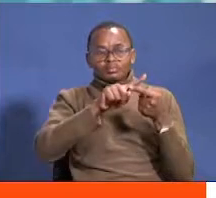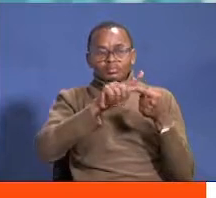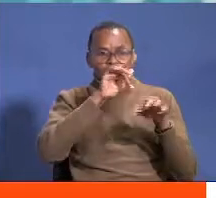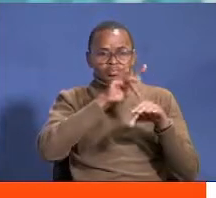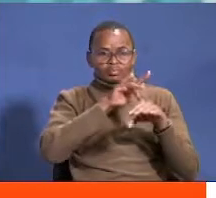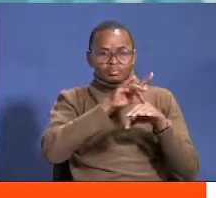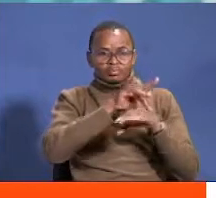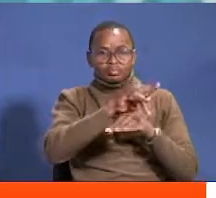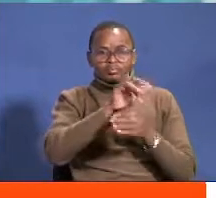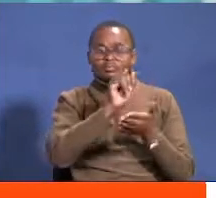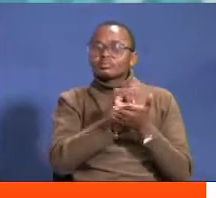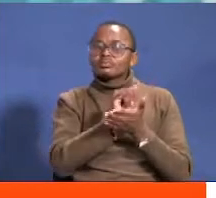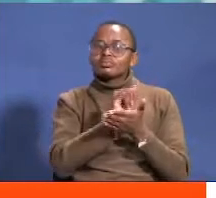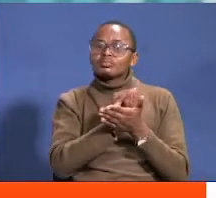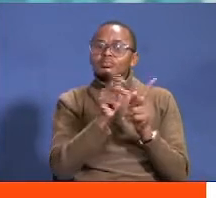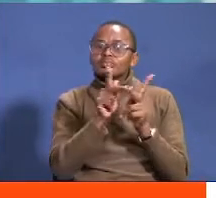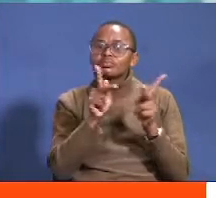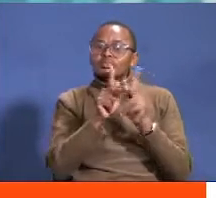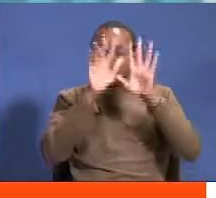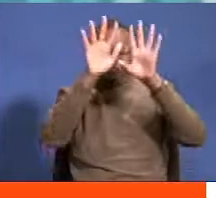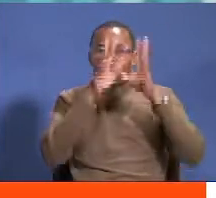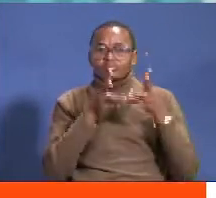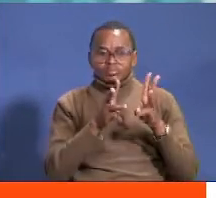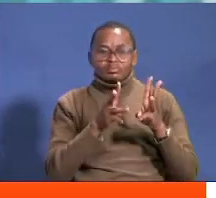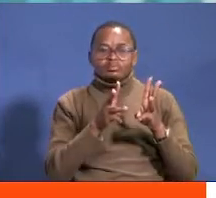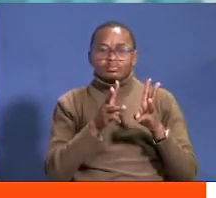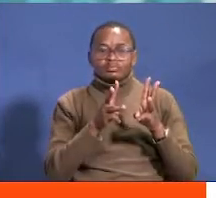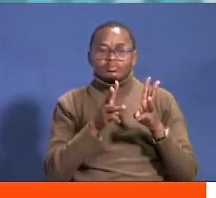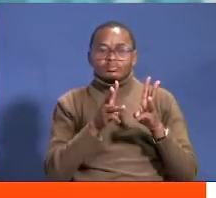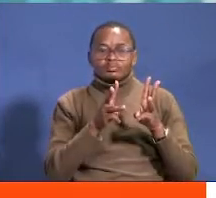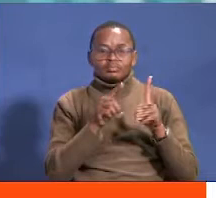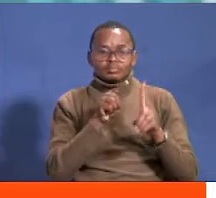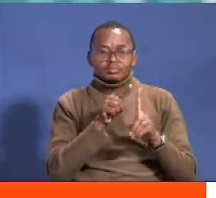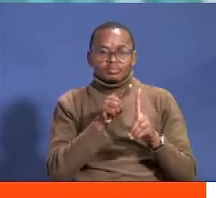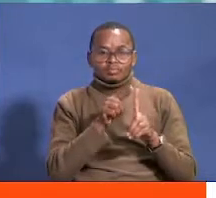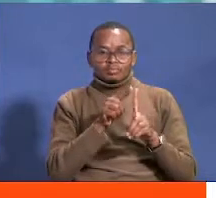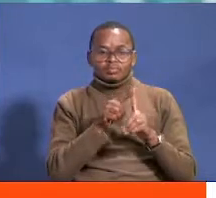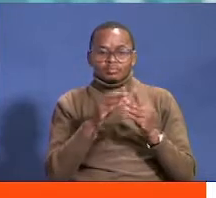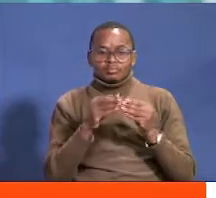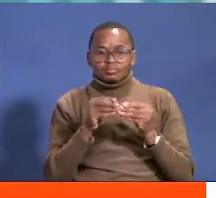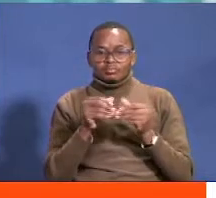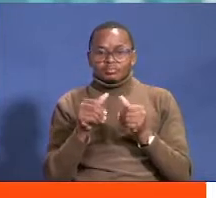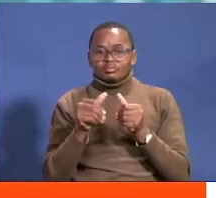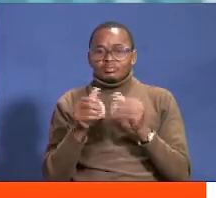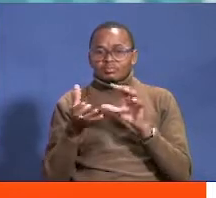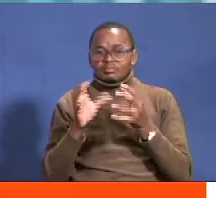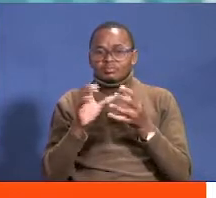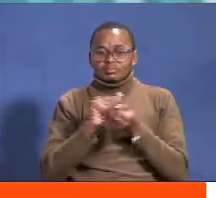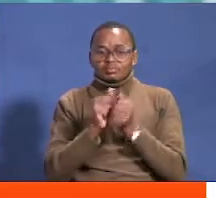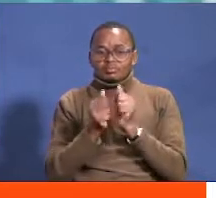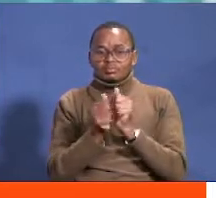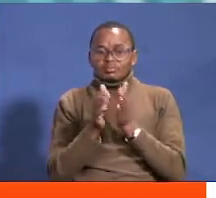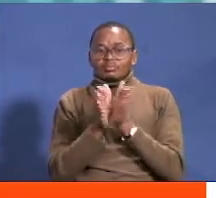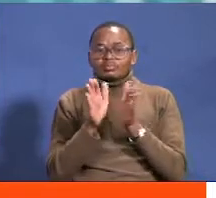That is a very important way to go towards solving climate change. Right. Yeah. So